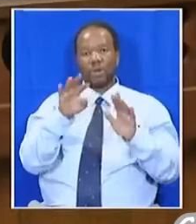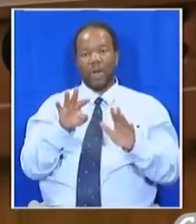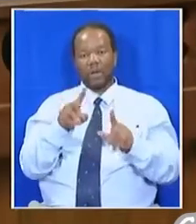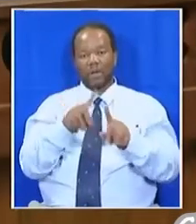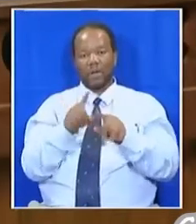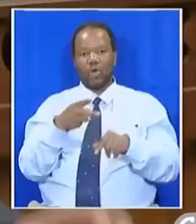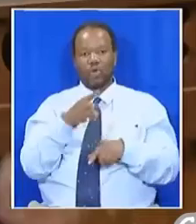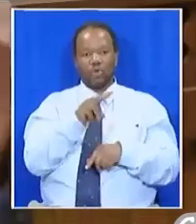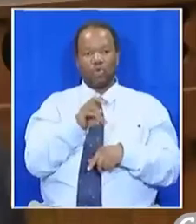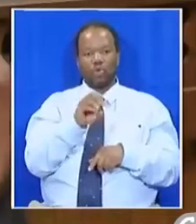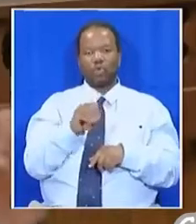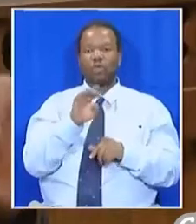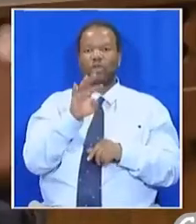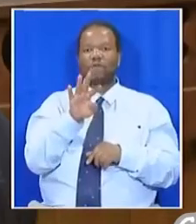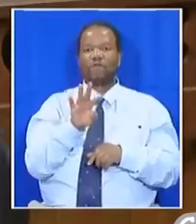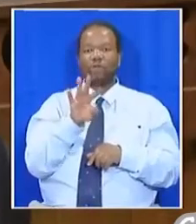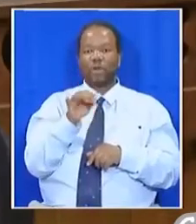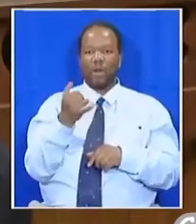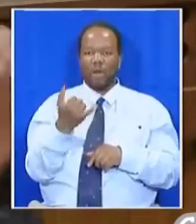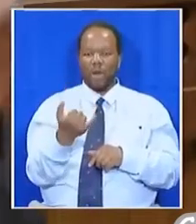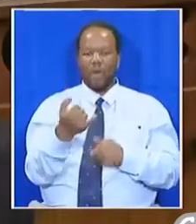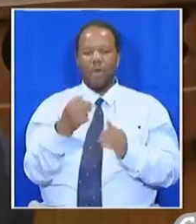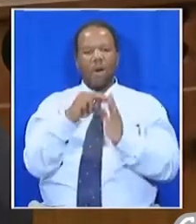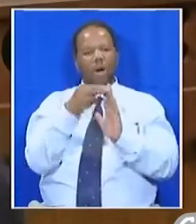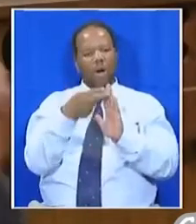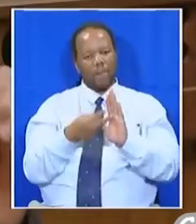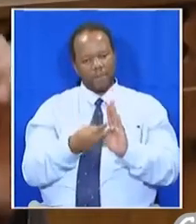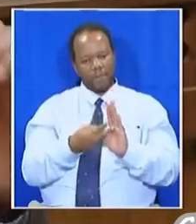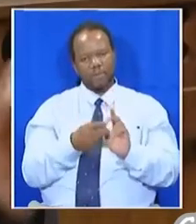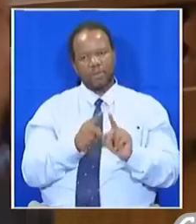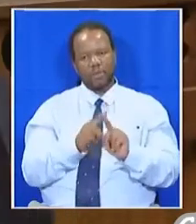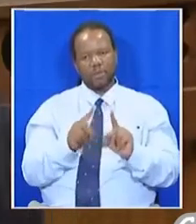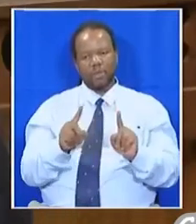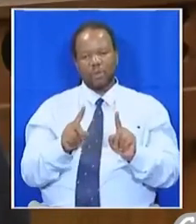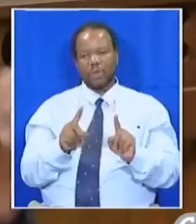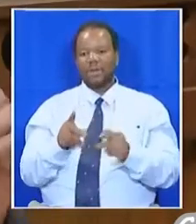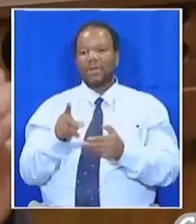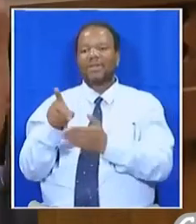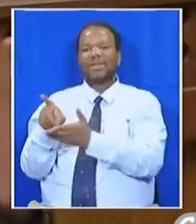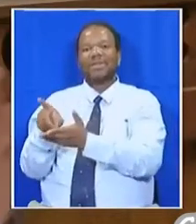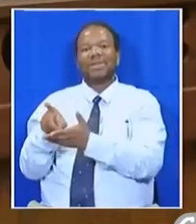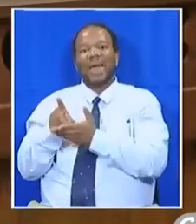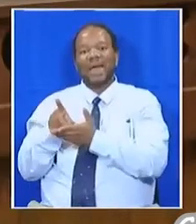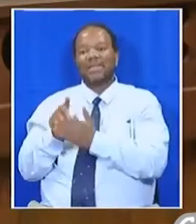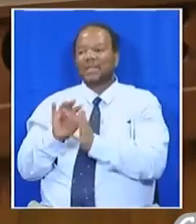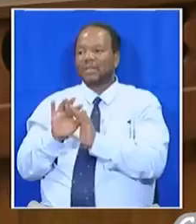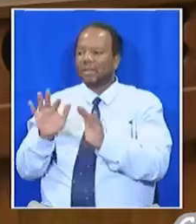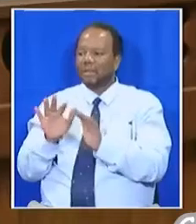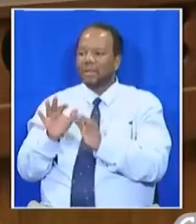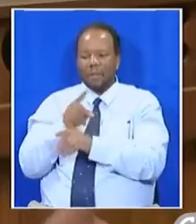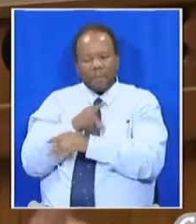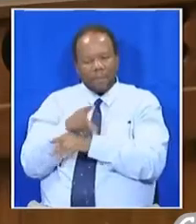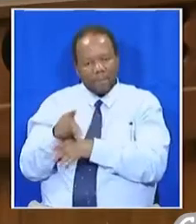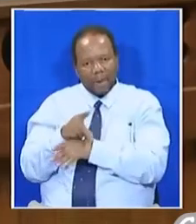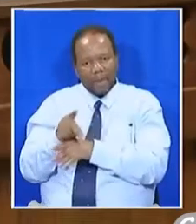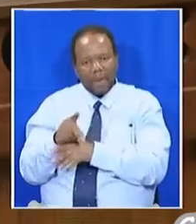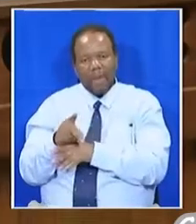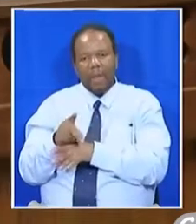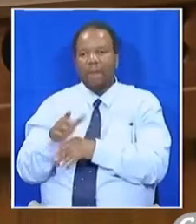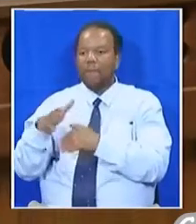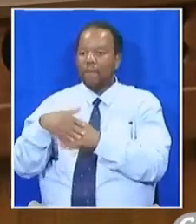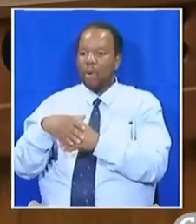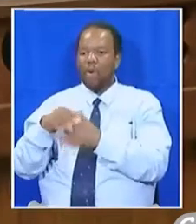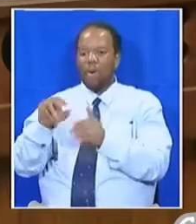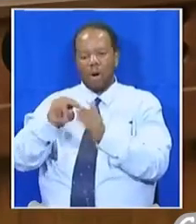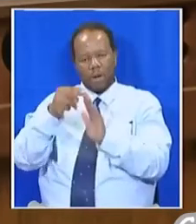amendment, which ensured that debts could not be claimed where they had prescribed, and other significant amendments. And